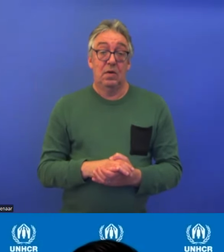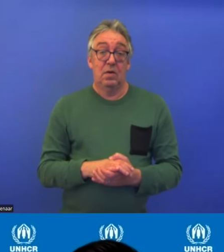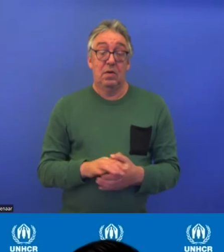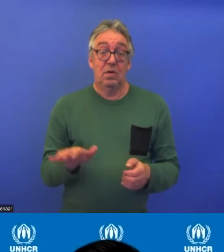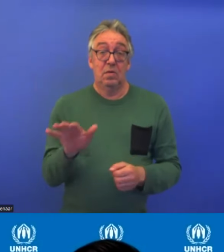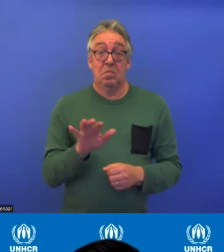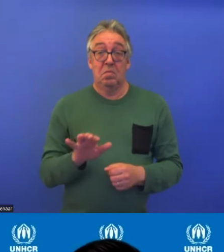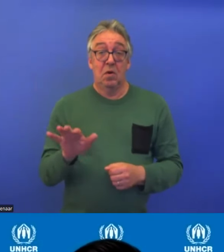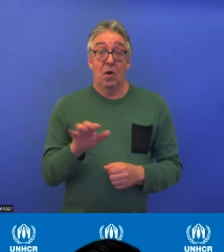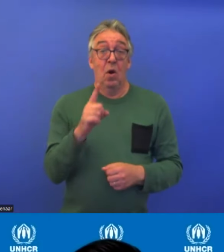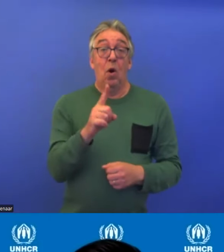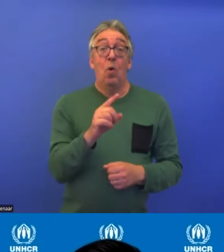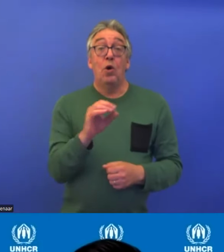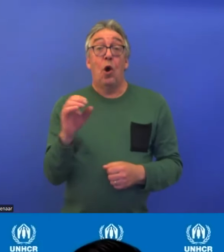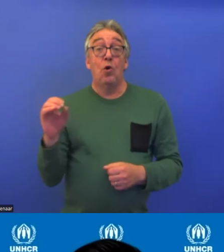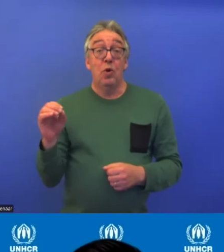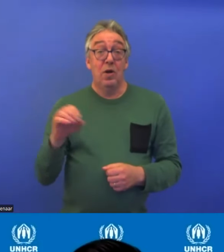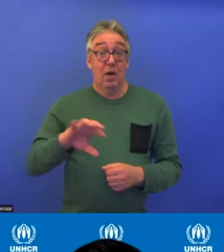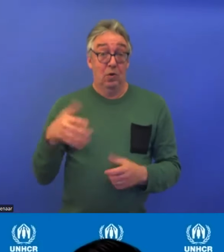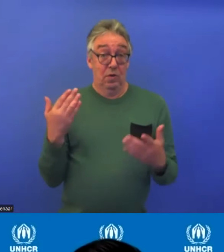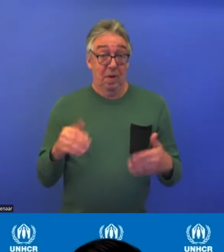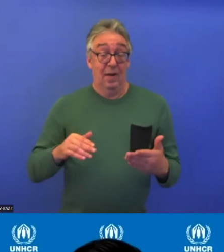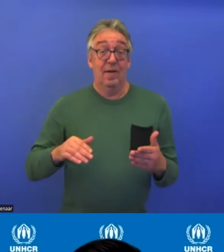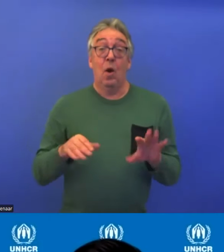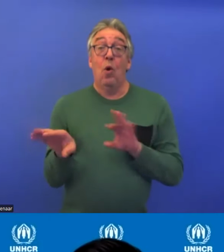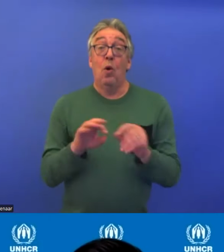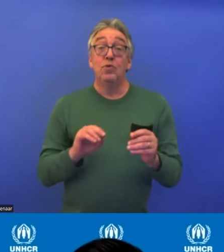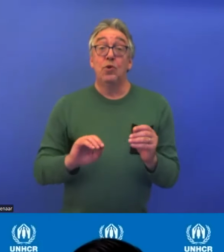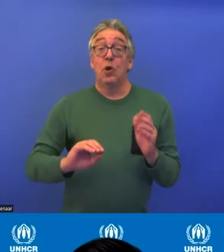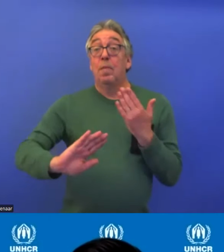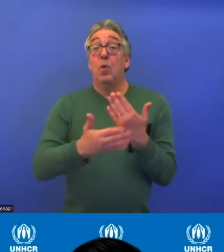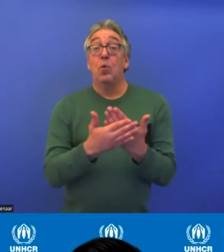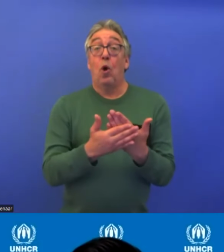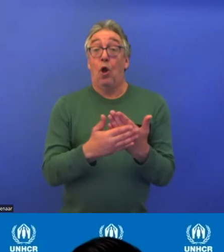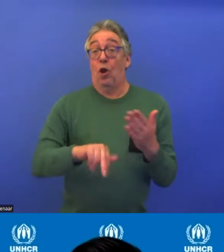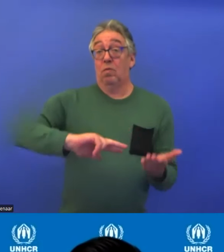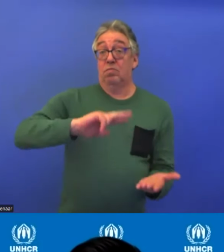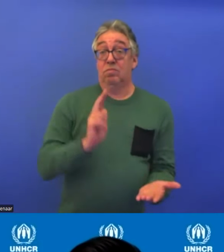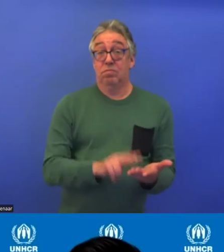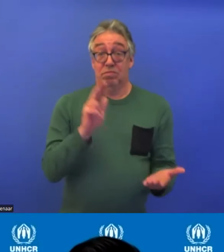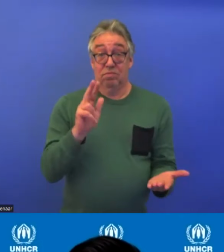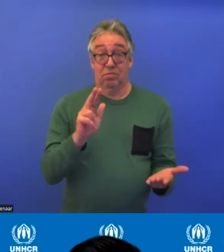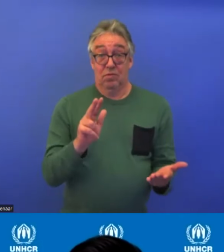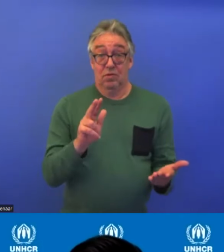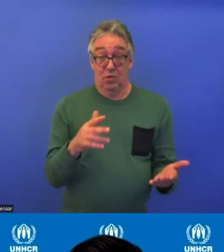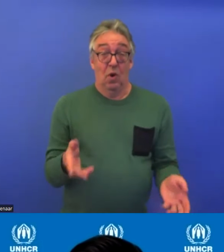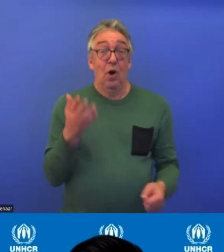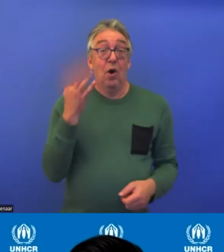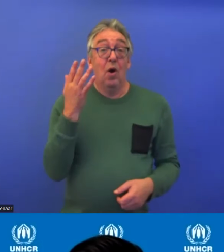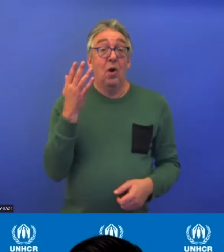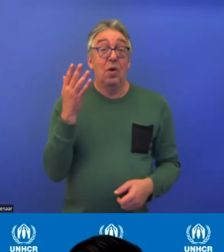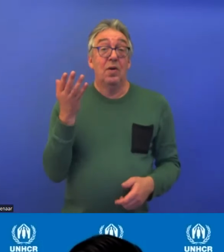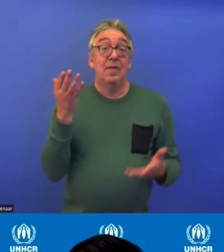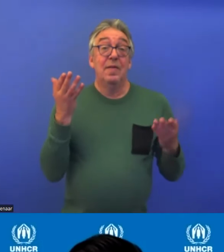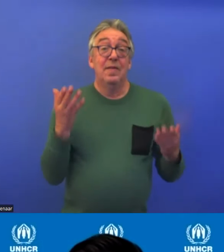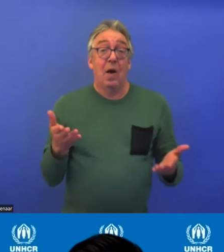100 countries ratified the optional protocol to the CRPD. So probably that's why we're not discussing any more strategies